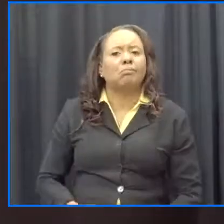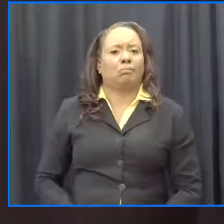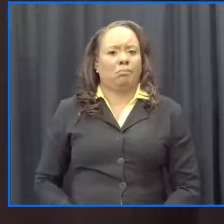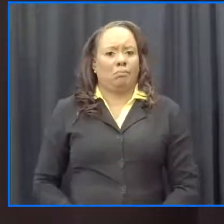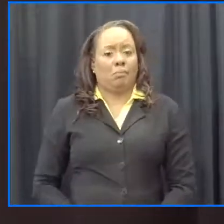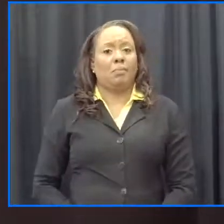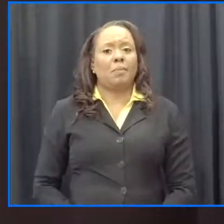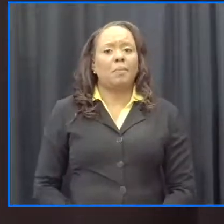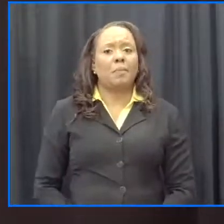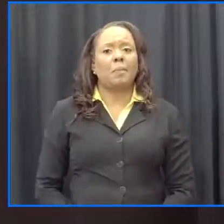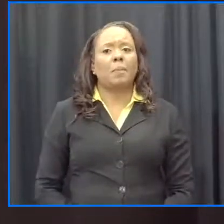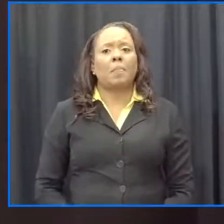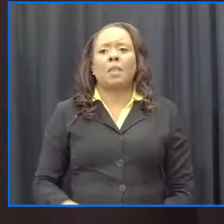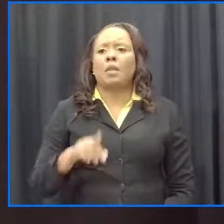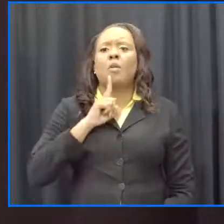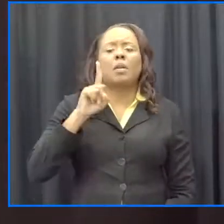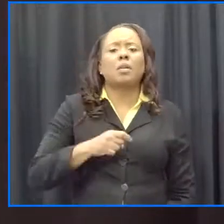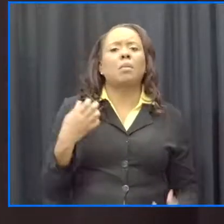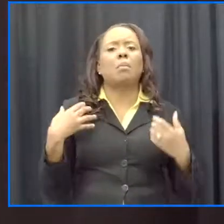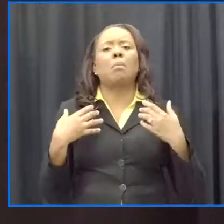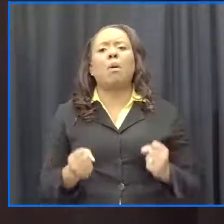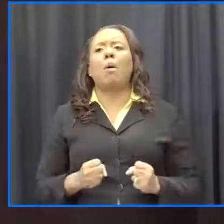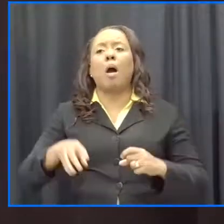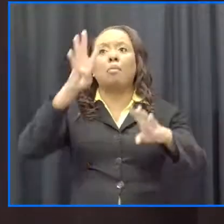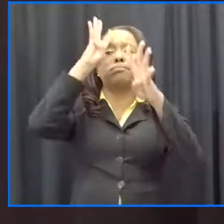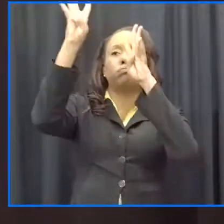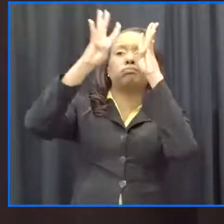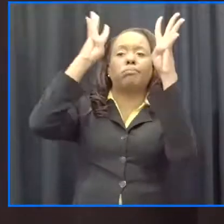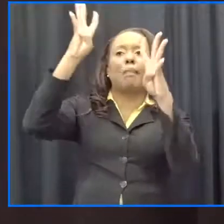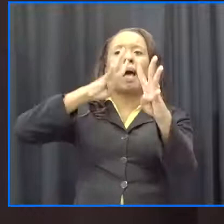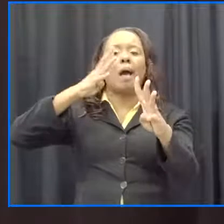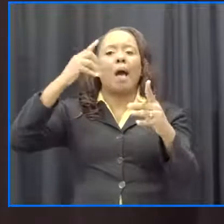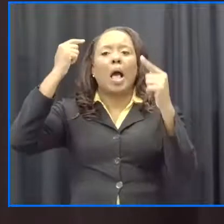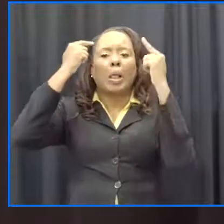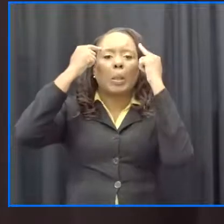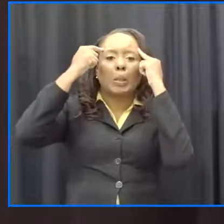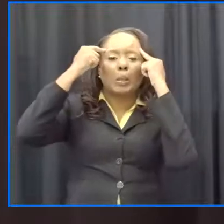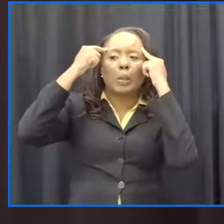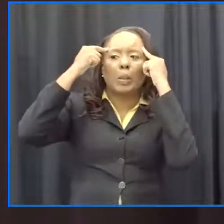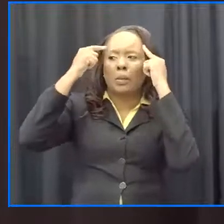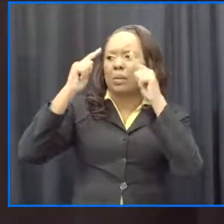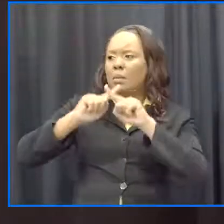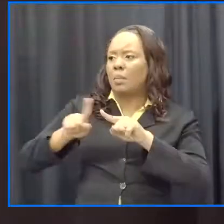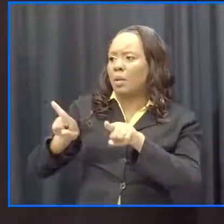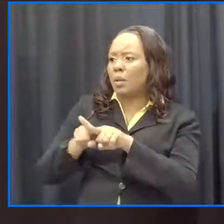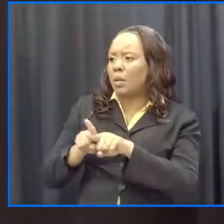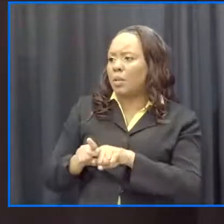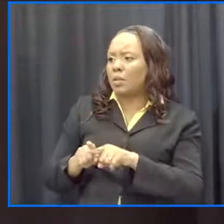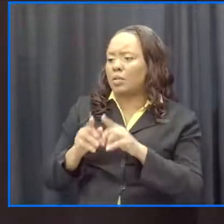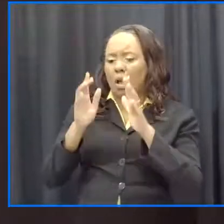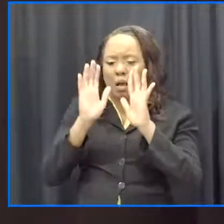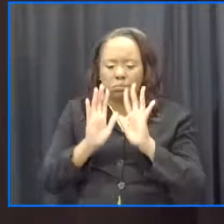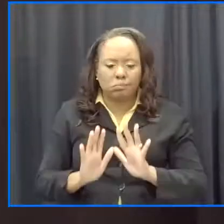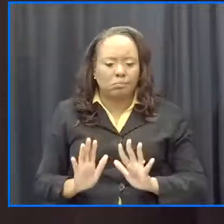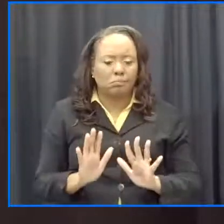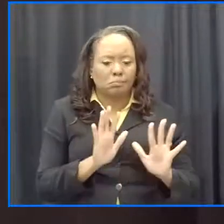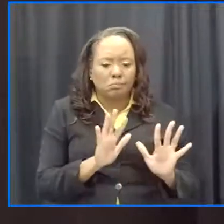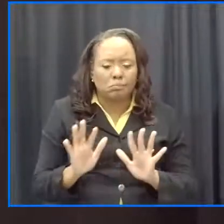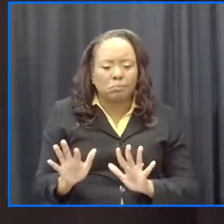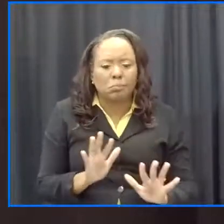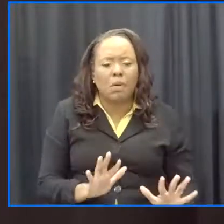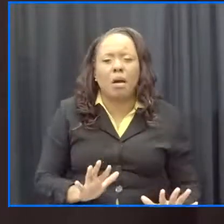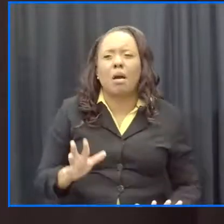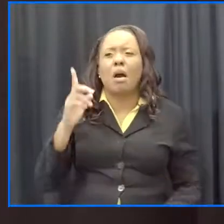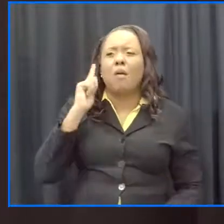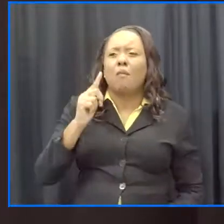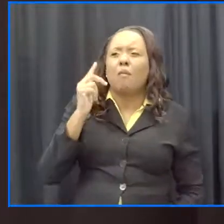It calls for bold and innovative thinking at the same time as sober and cautious